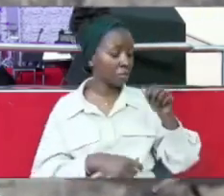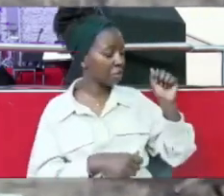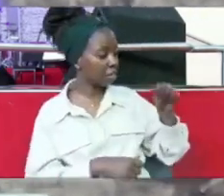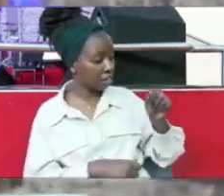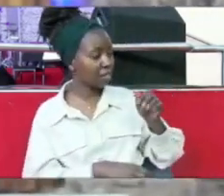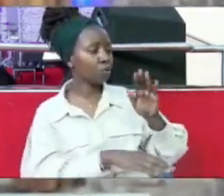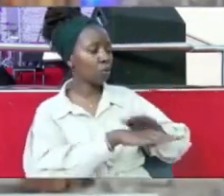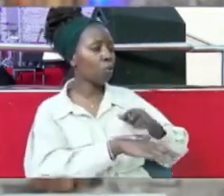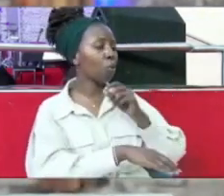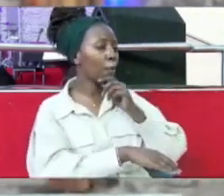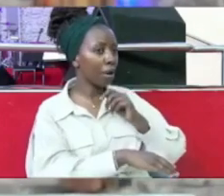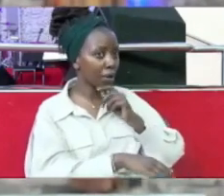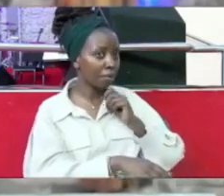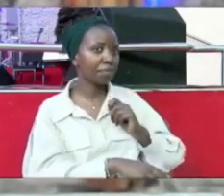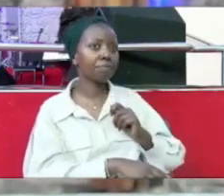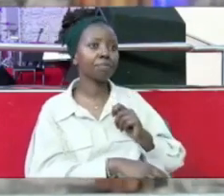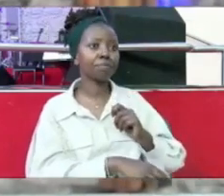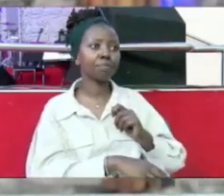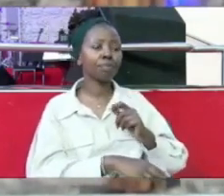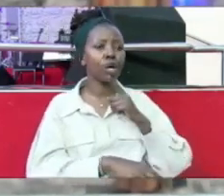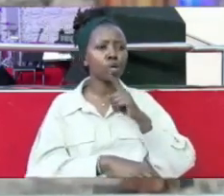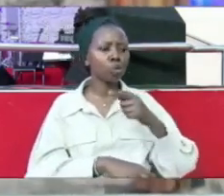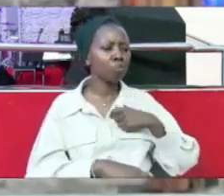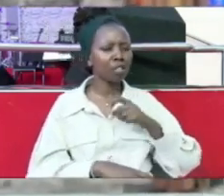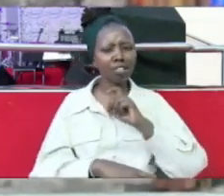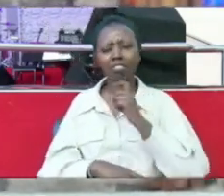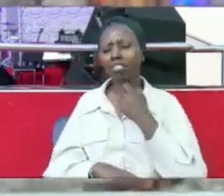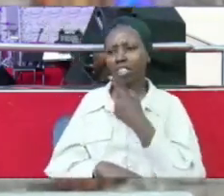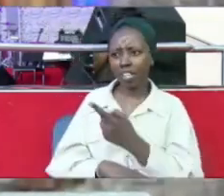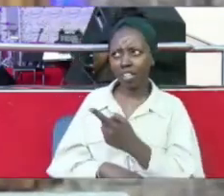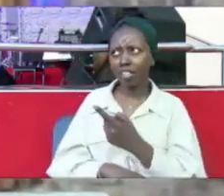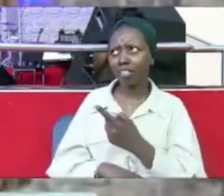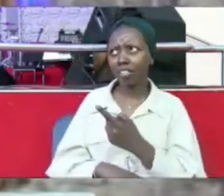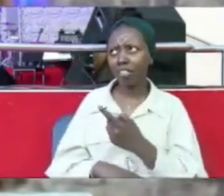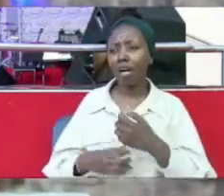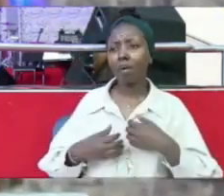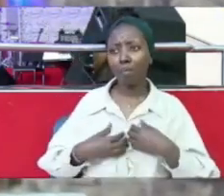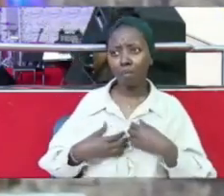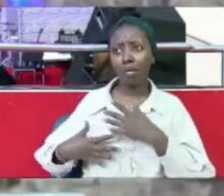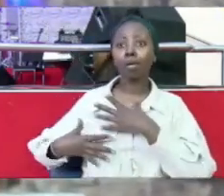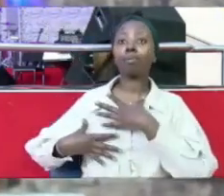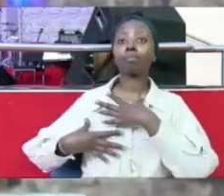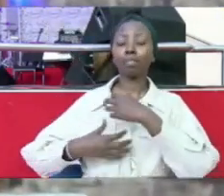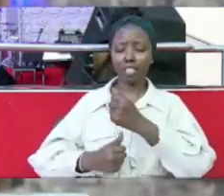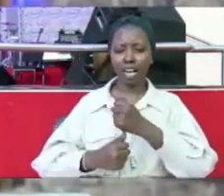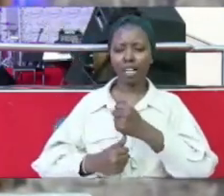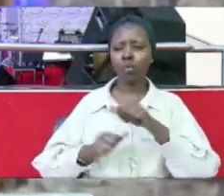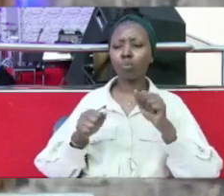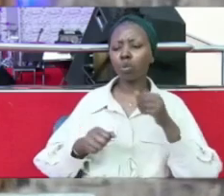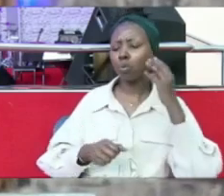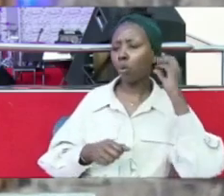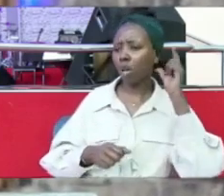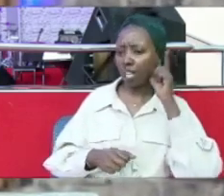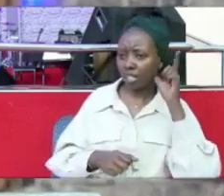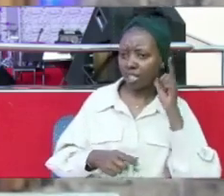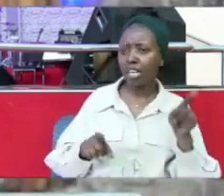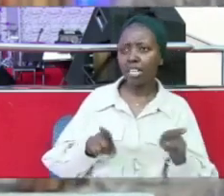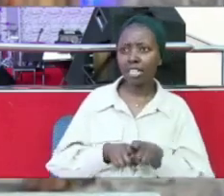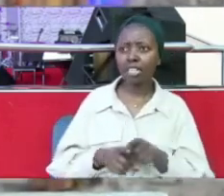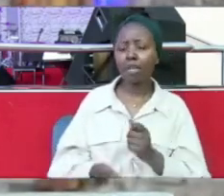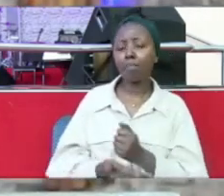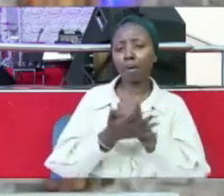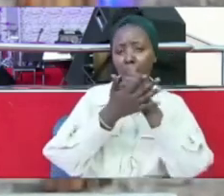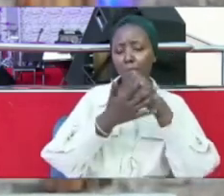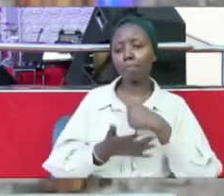man. Akaniambia, naam, ni mtu mwema. So I told him, me, I have confidence that he's going to listen to me and he's going to assist me. Nikamwambia, mimi na hakika